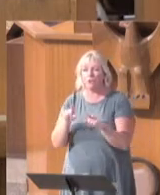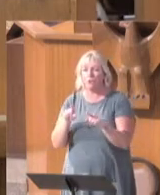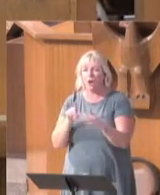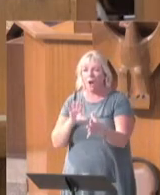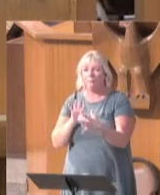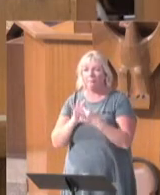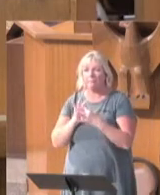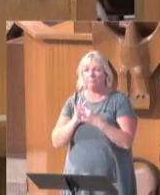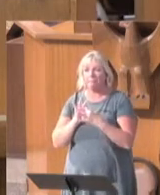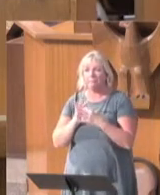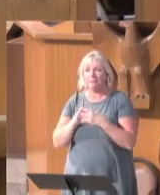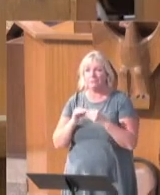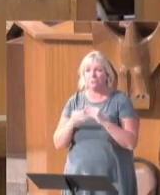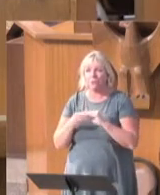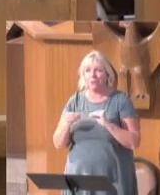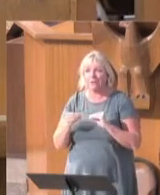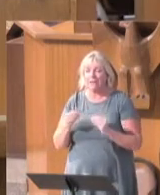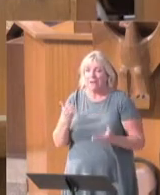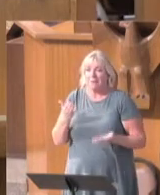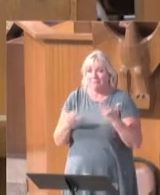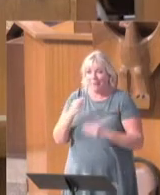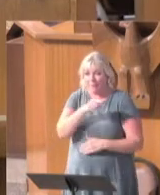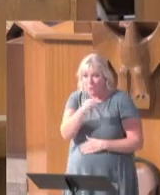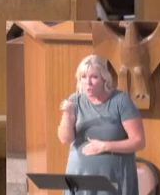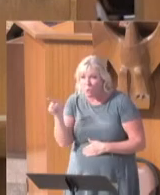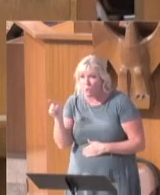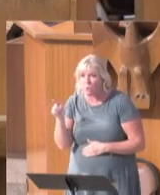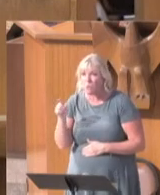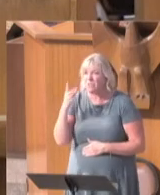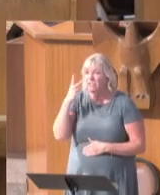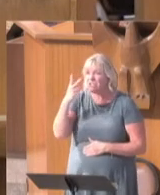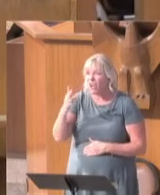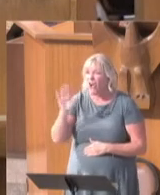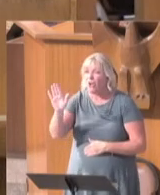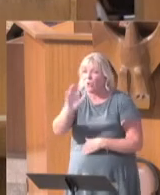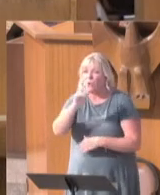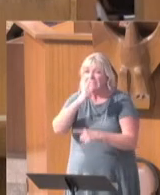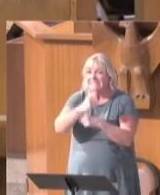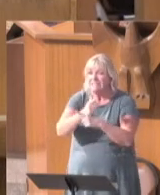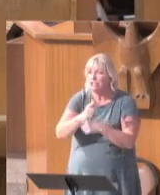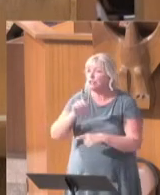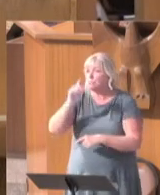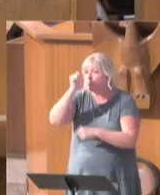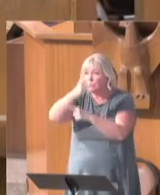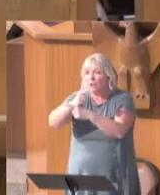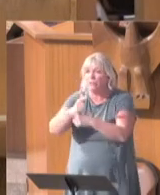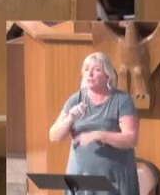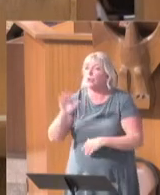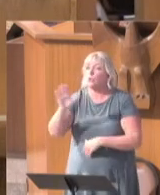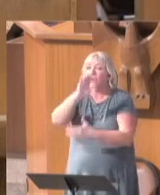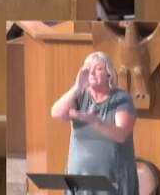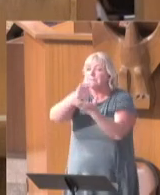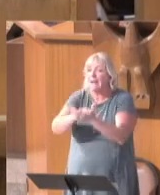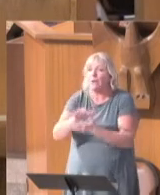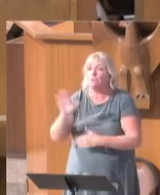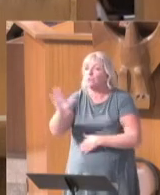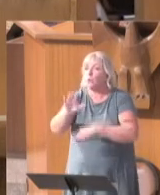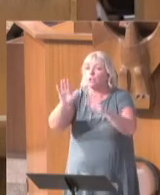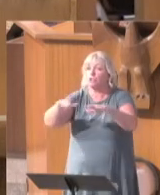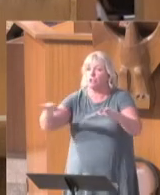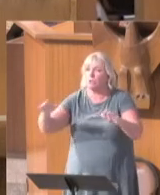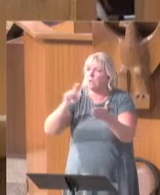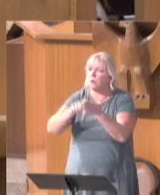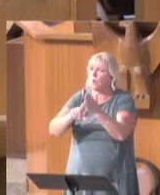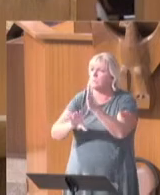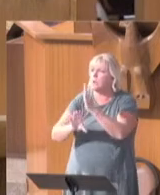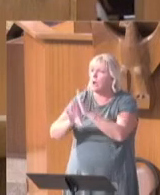way. Perhaps you, like Martha, have watched your sibling or your child or even your spouse develop and grow